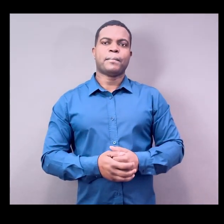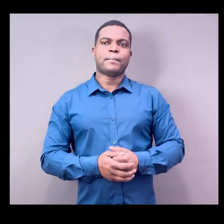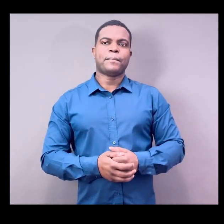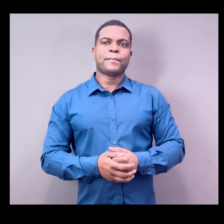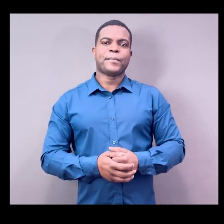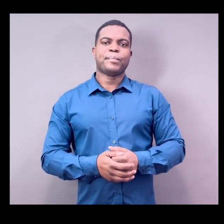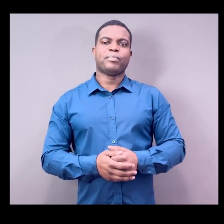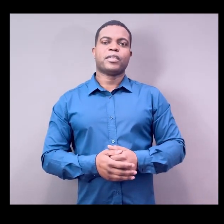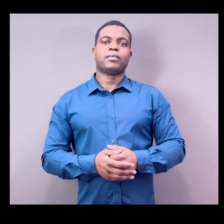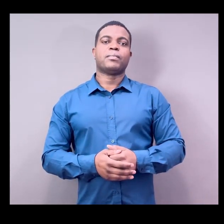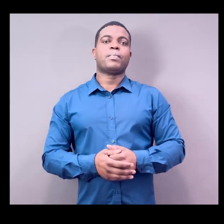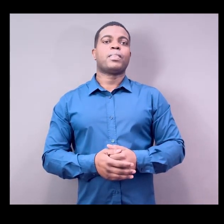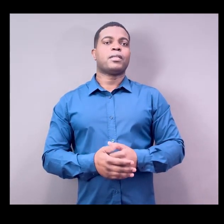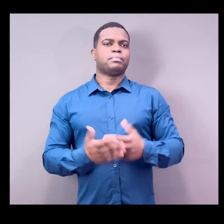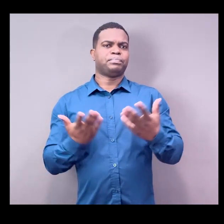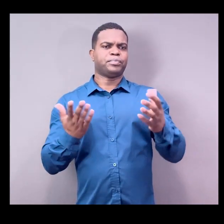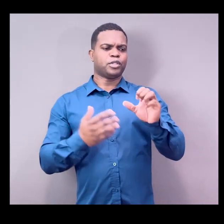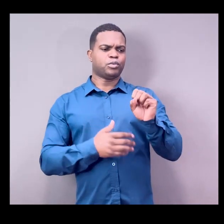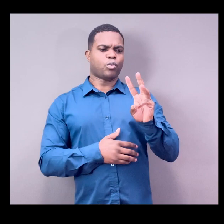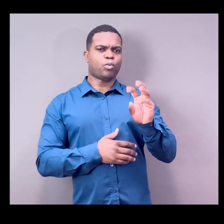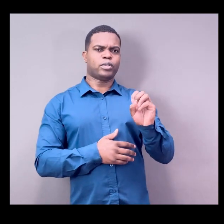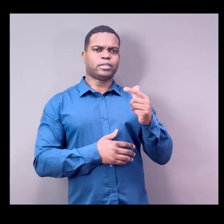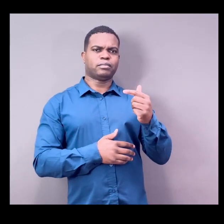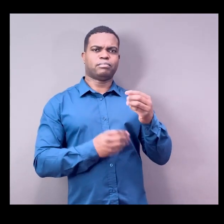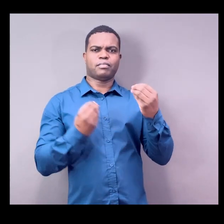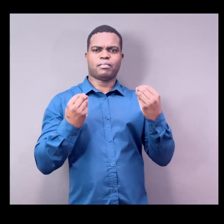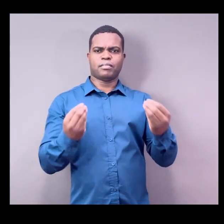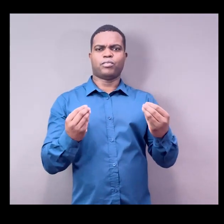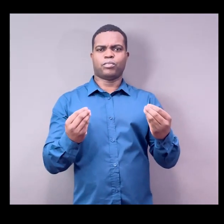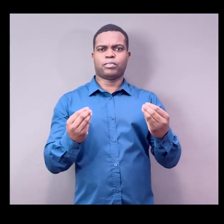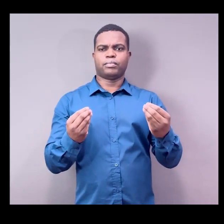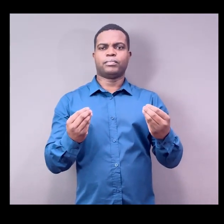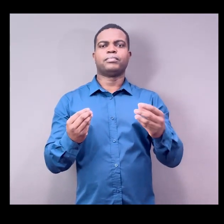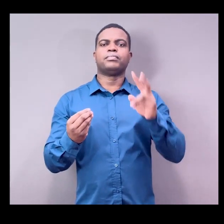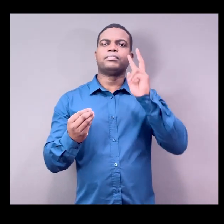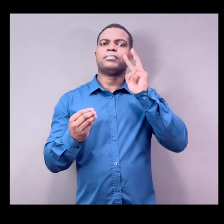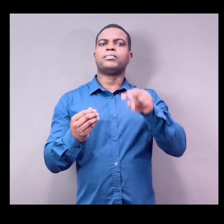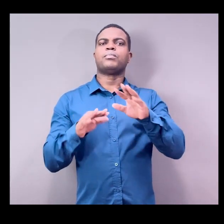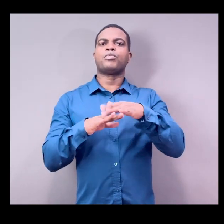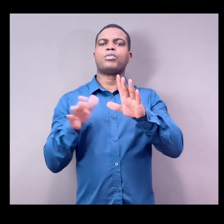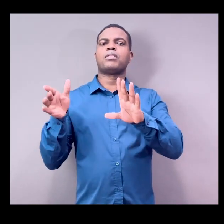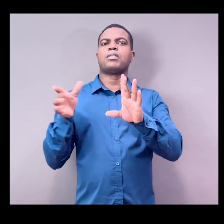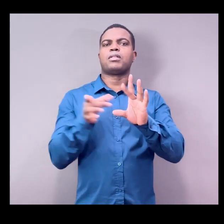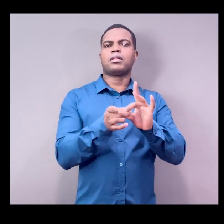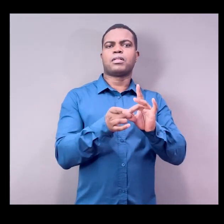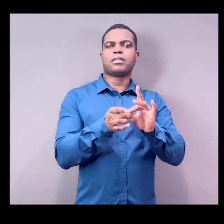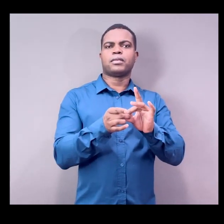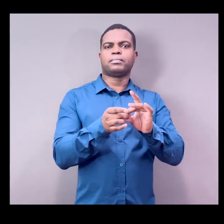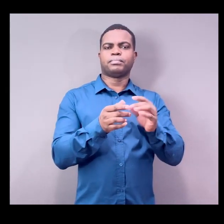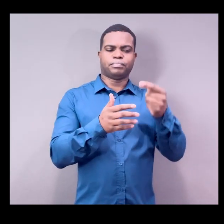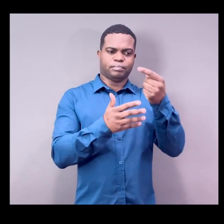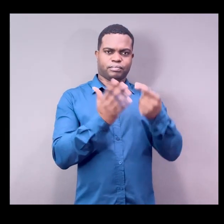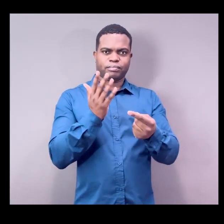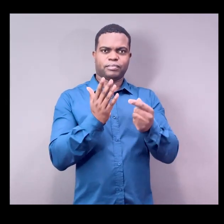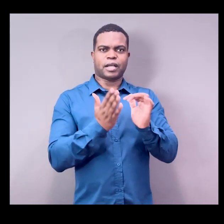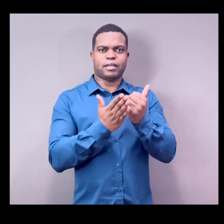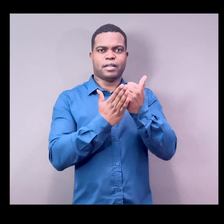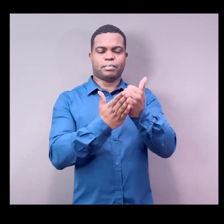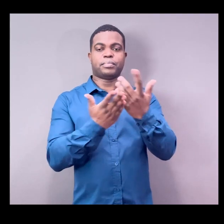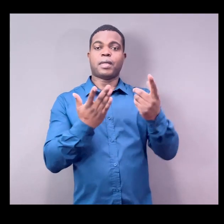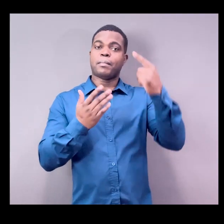So how can you perform SWOT analysis? Let's look at the techniques. Brainstorming is